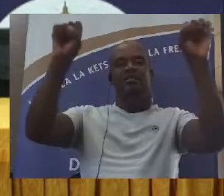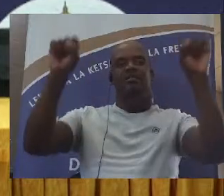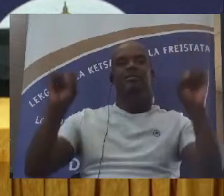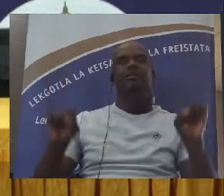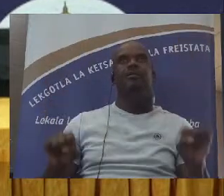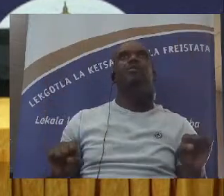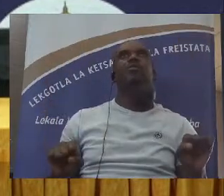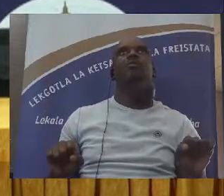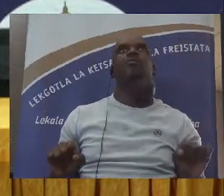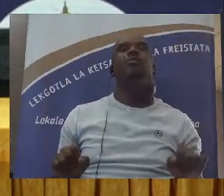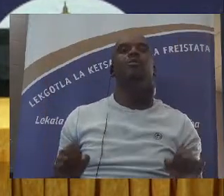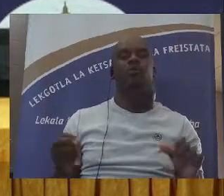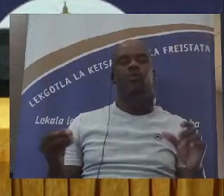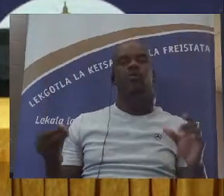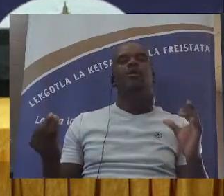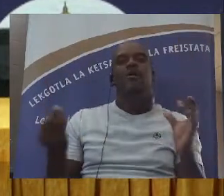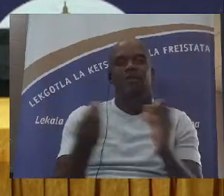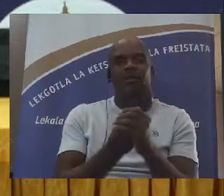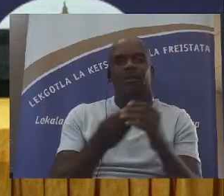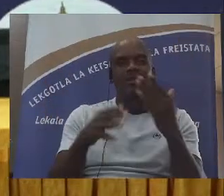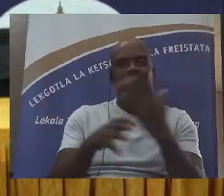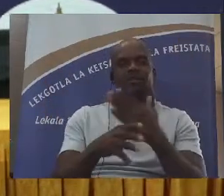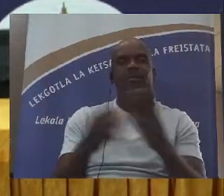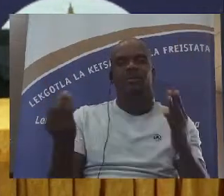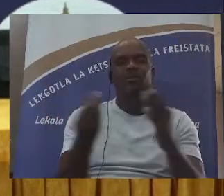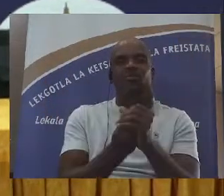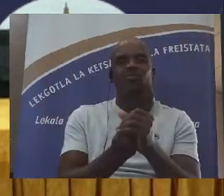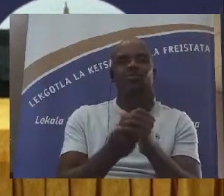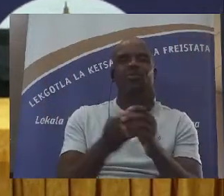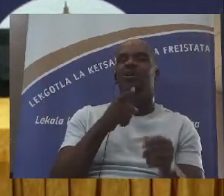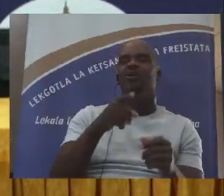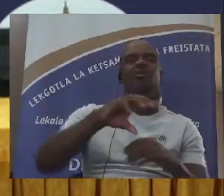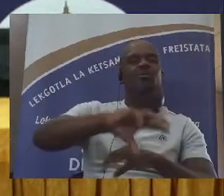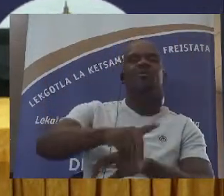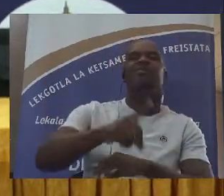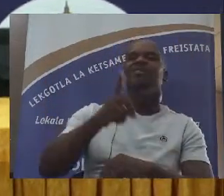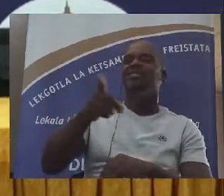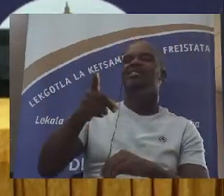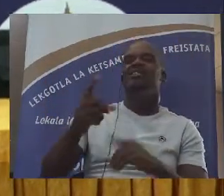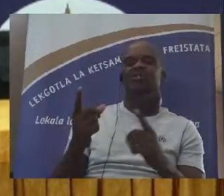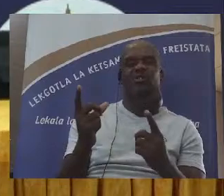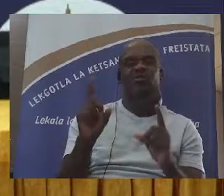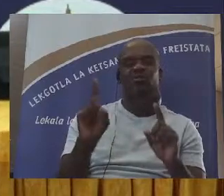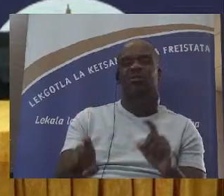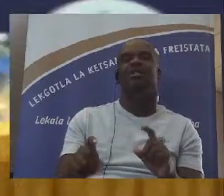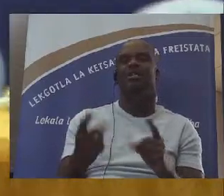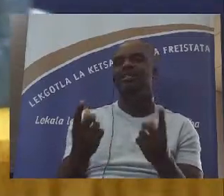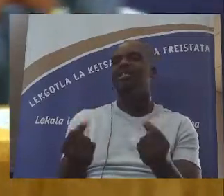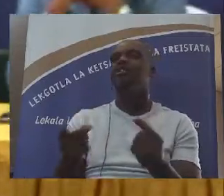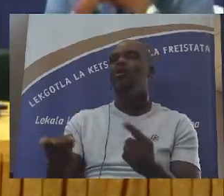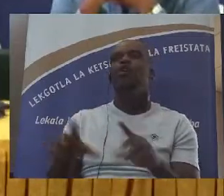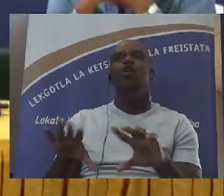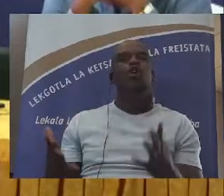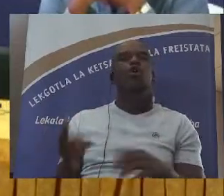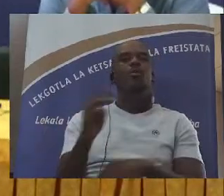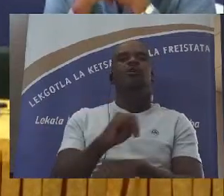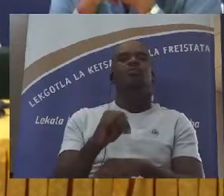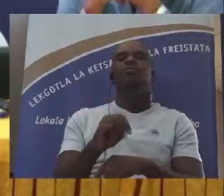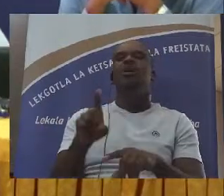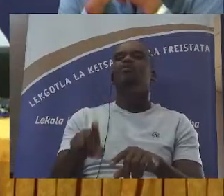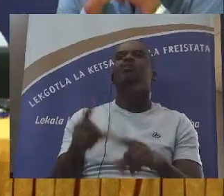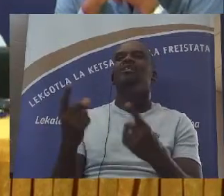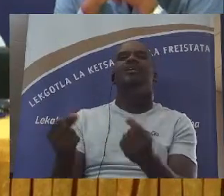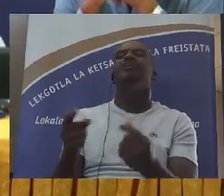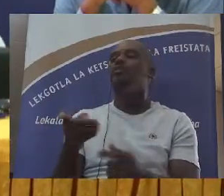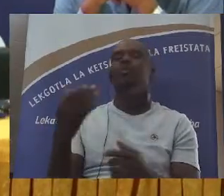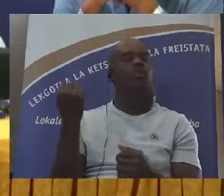game of saying, no, but the province should have done that. Oh, no, that's local. I'm national. We're one government. And we need to work together